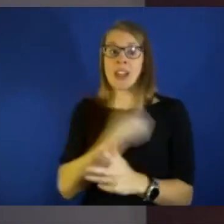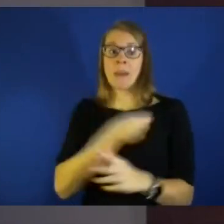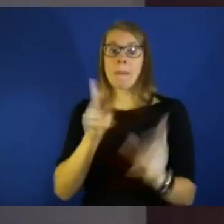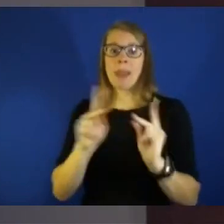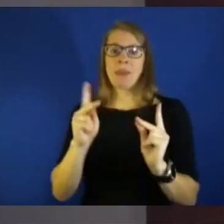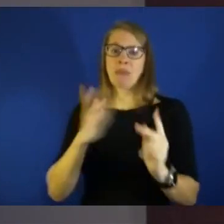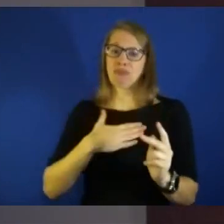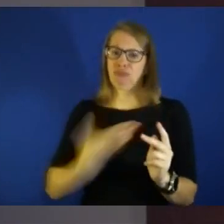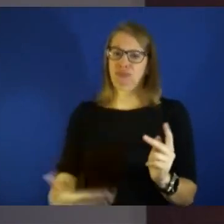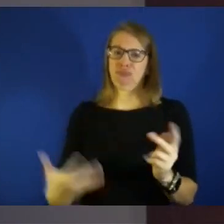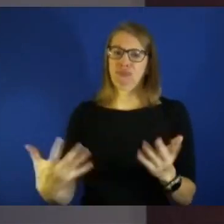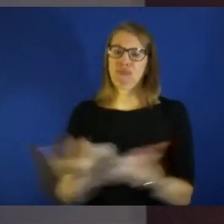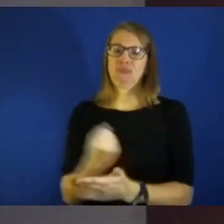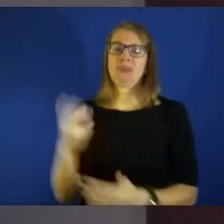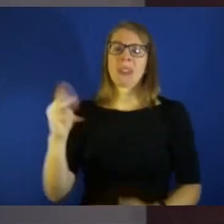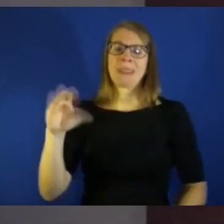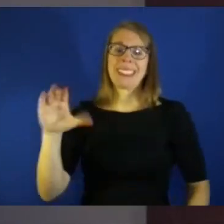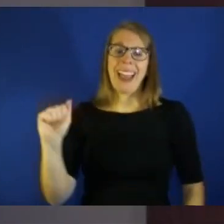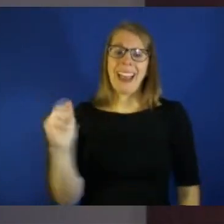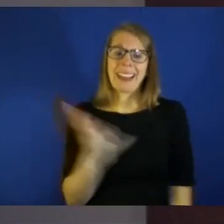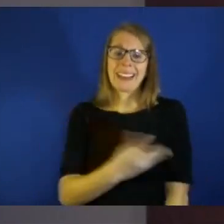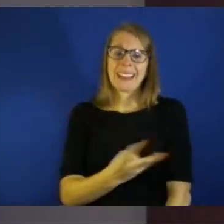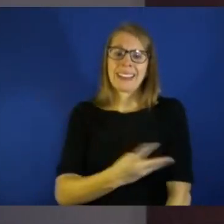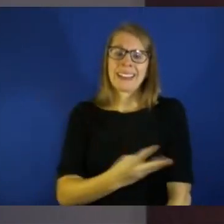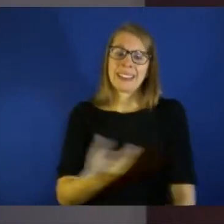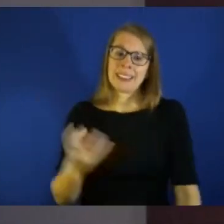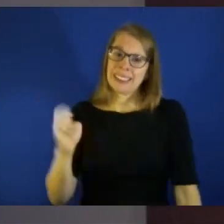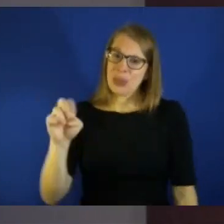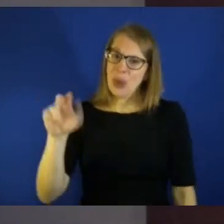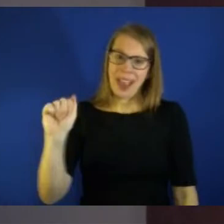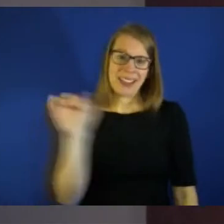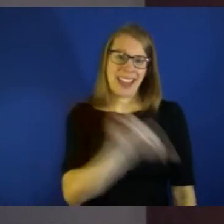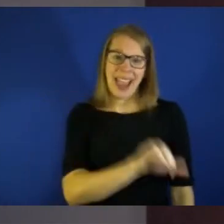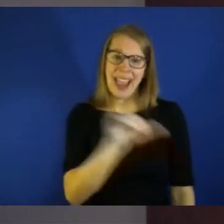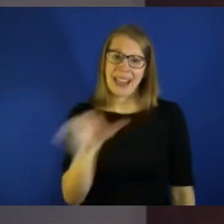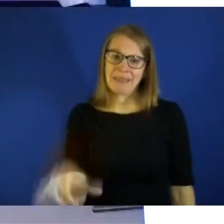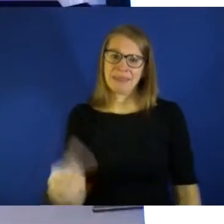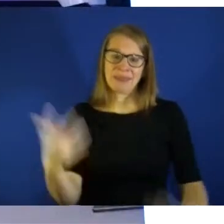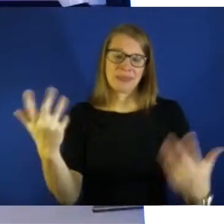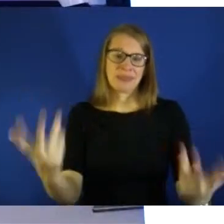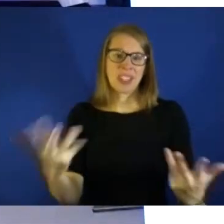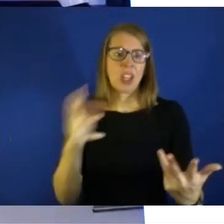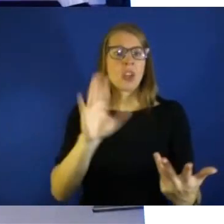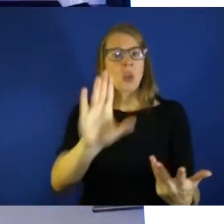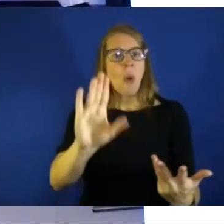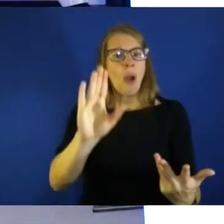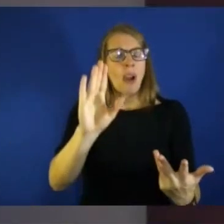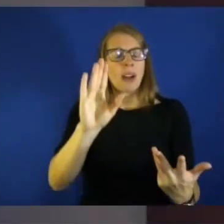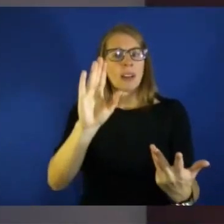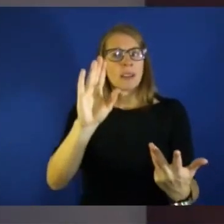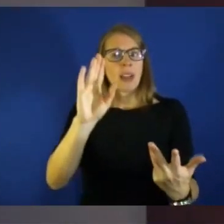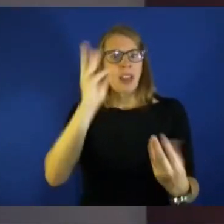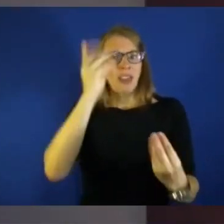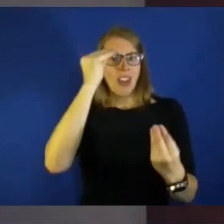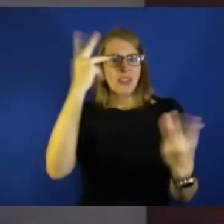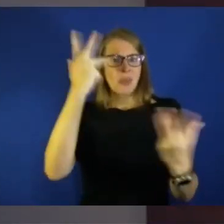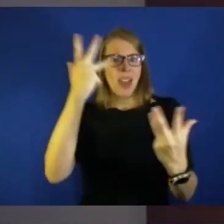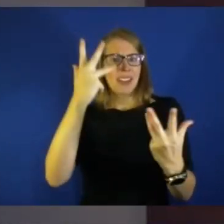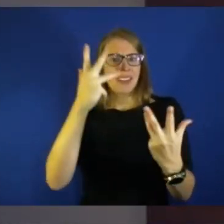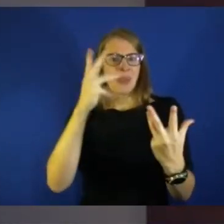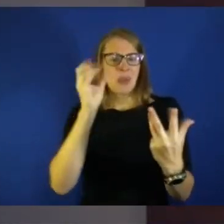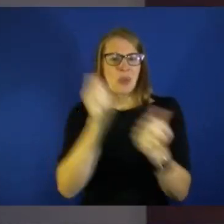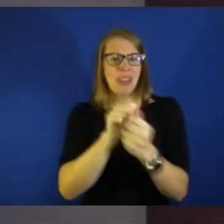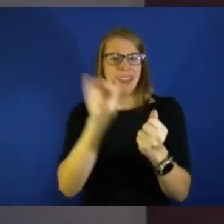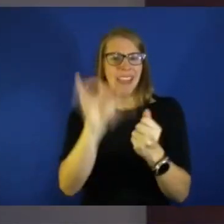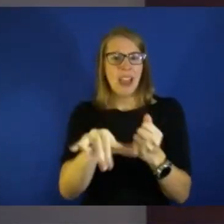this treatment that's under emergency authorization. And what do you say to that? I mean, just what do you make of that? Well, I think part of it's probably they're scared